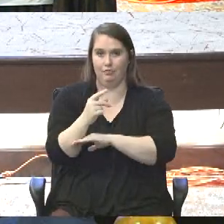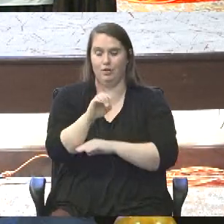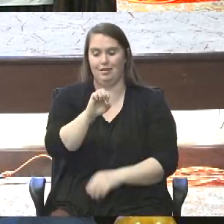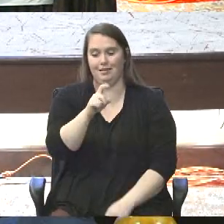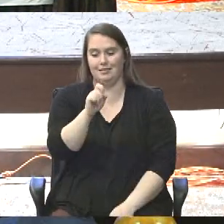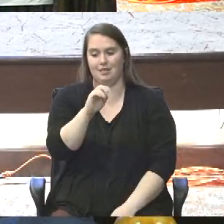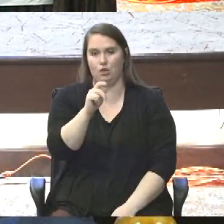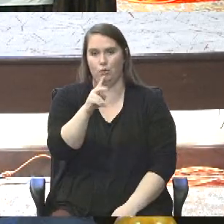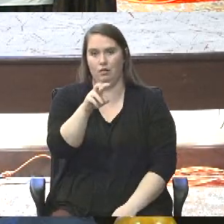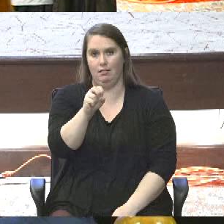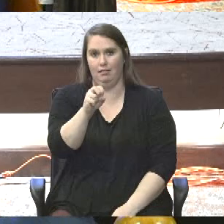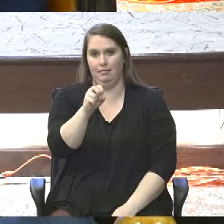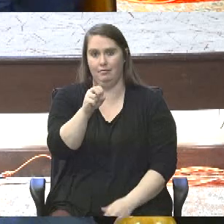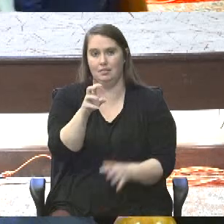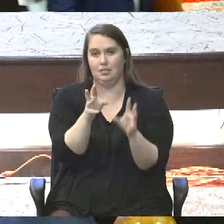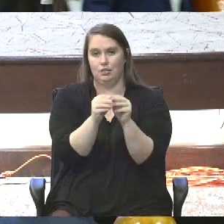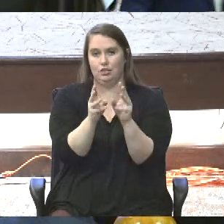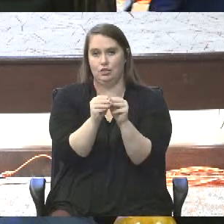5:40.